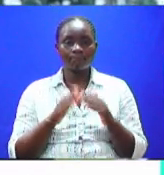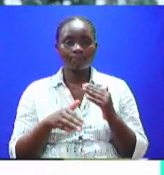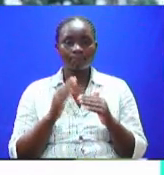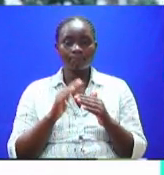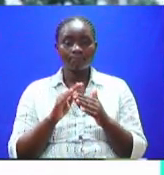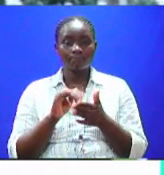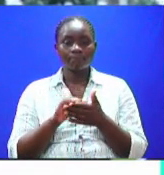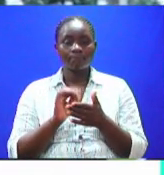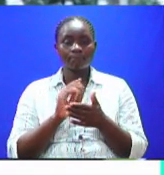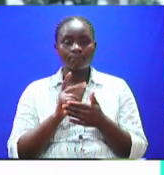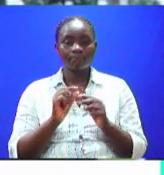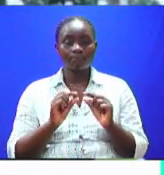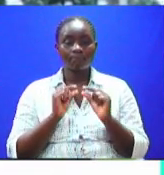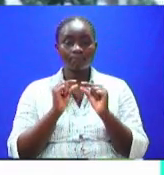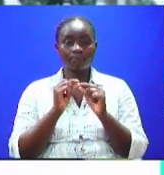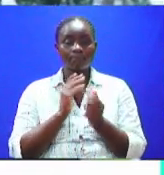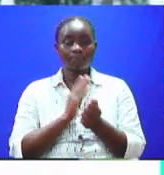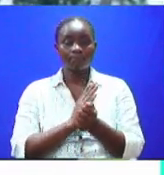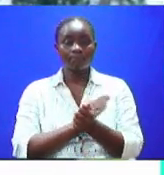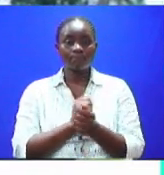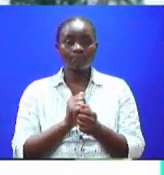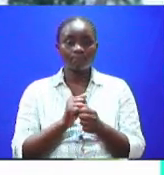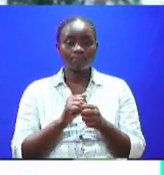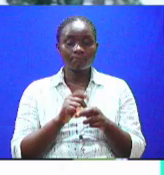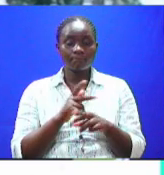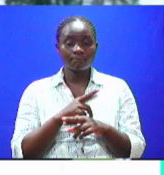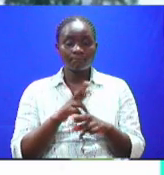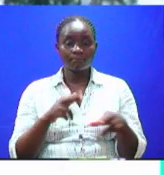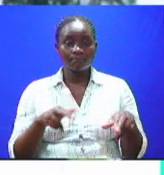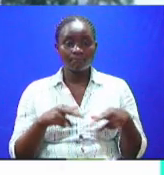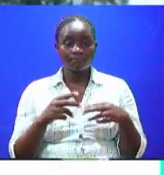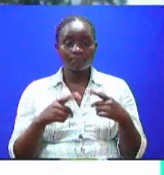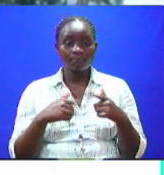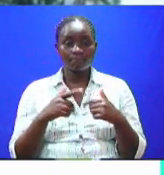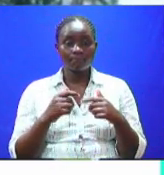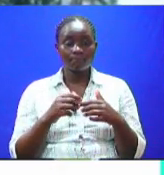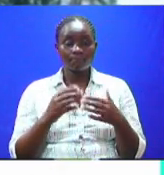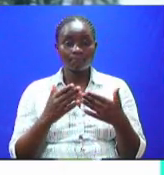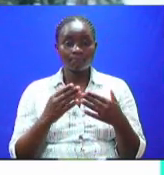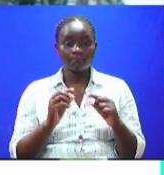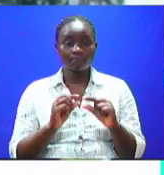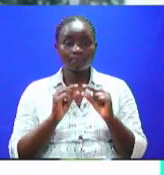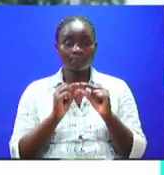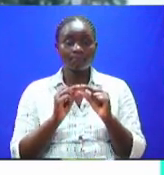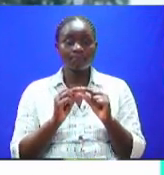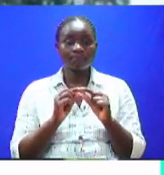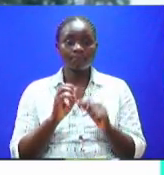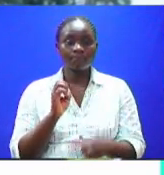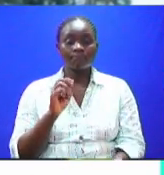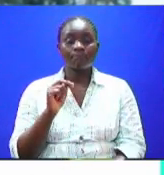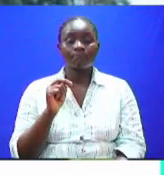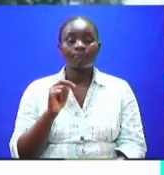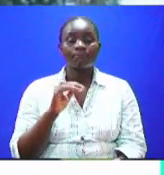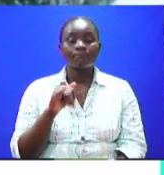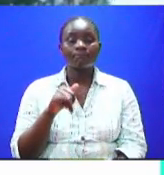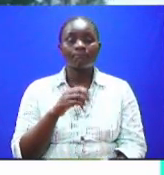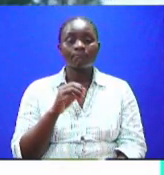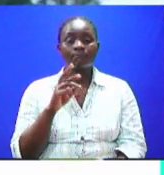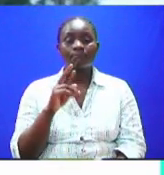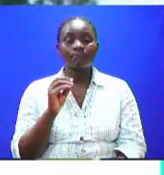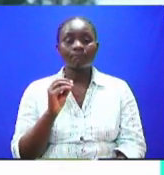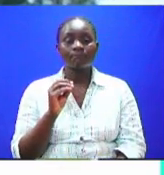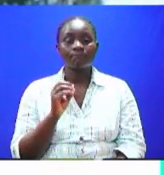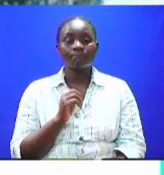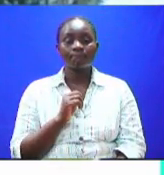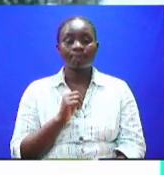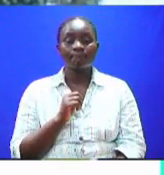arichi team toko promote to the regional league and successfully tuwa manye kwenye orai team ya Enchoro Football Club Ekirubo Golden, Sparks